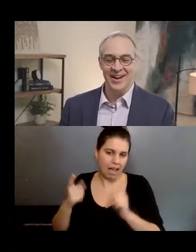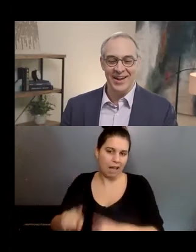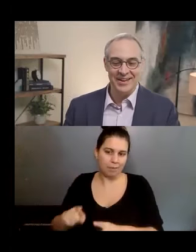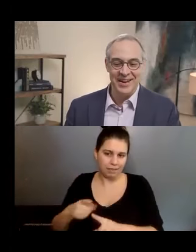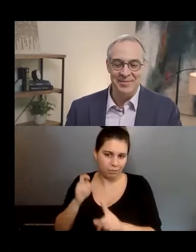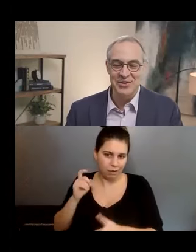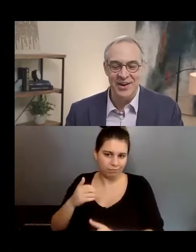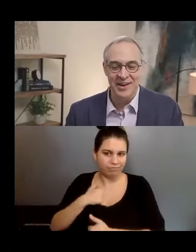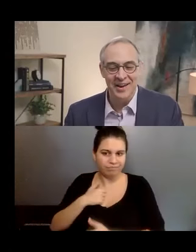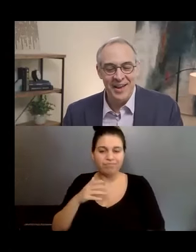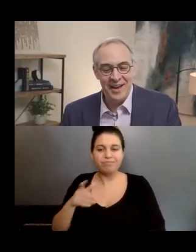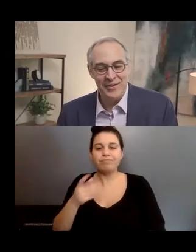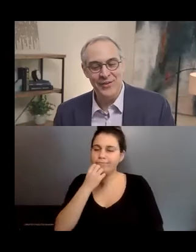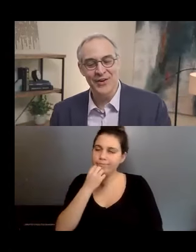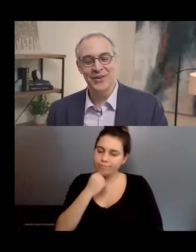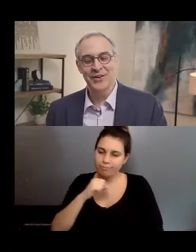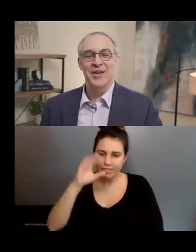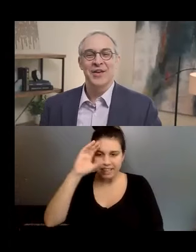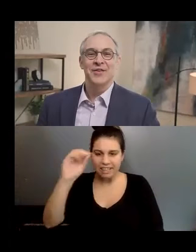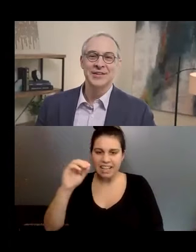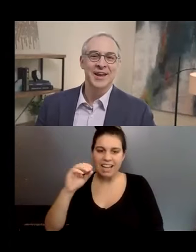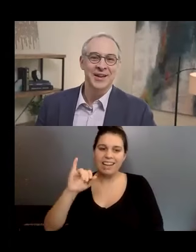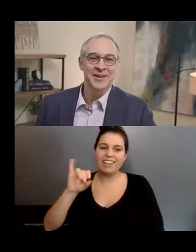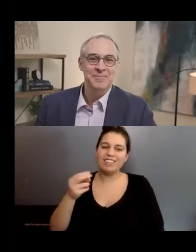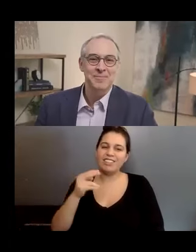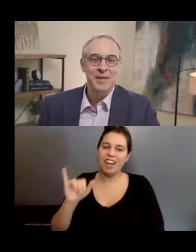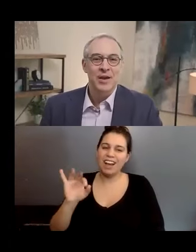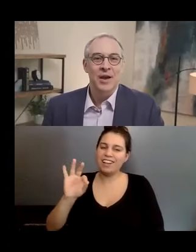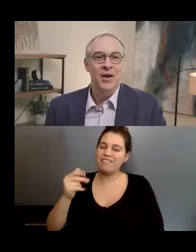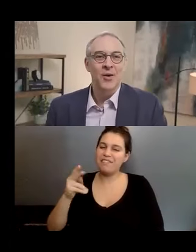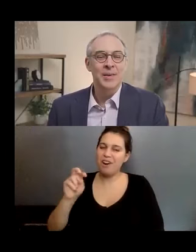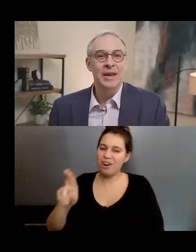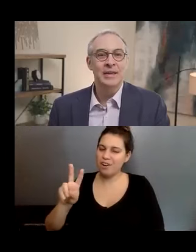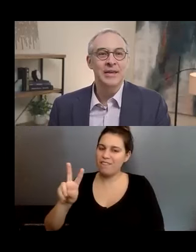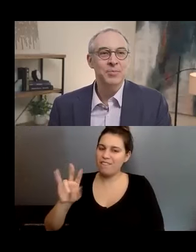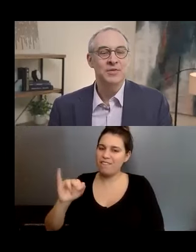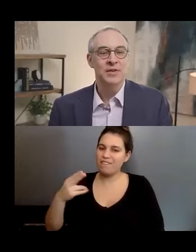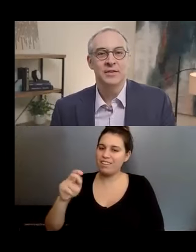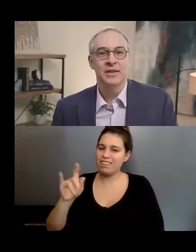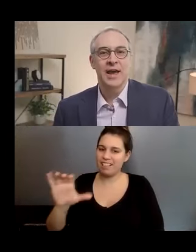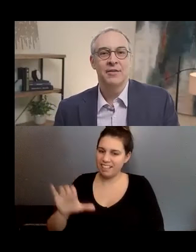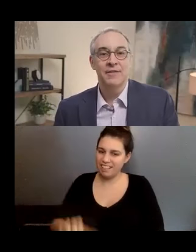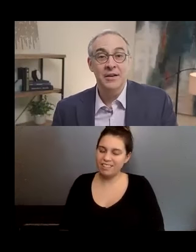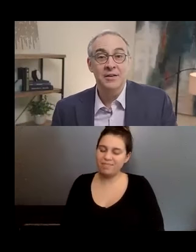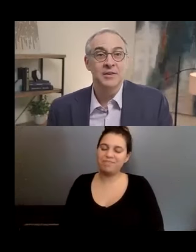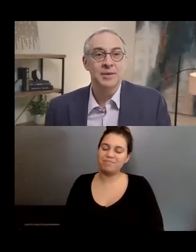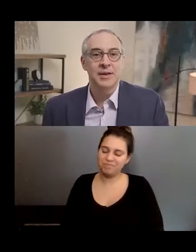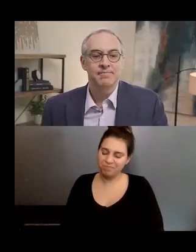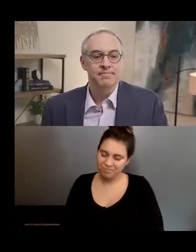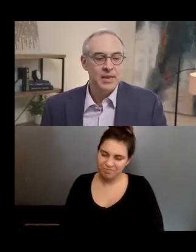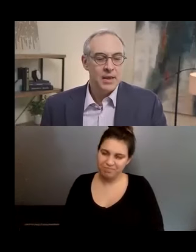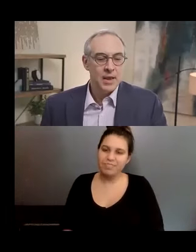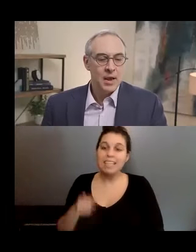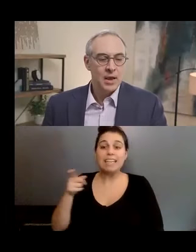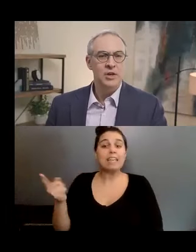caring guy named Johnny Farner Vitelik. And he presented at a faculty